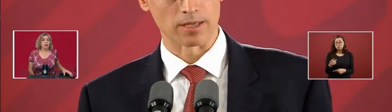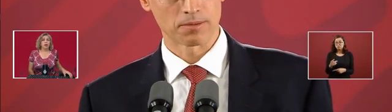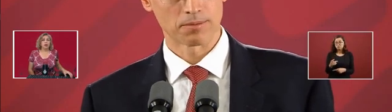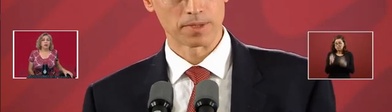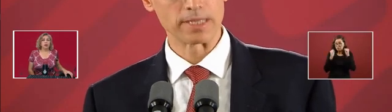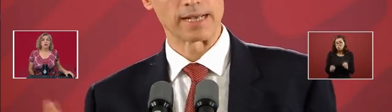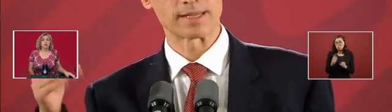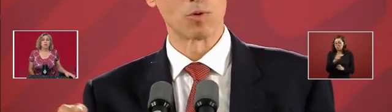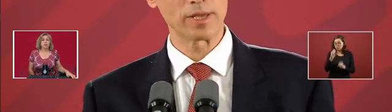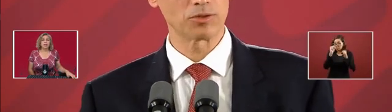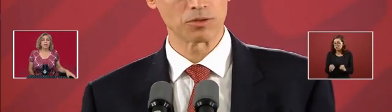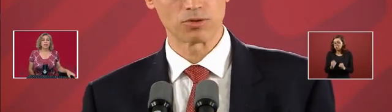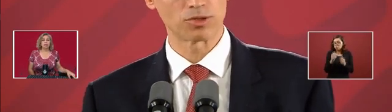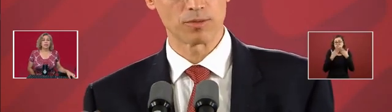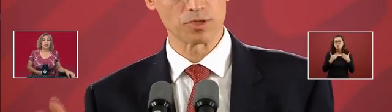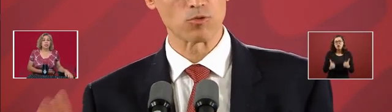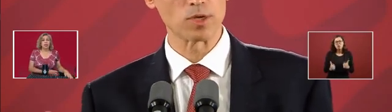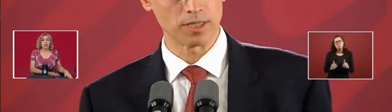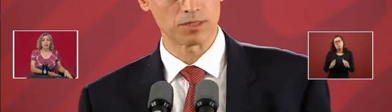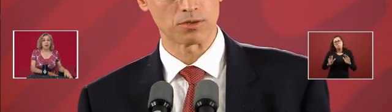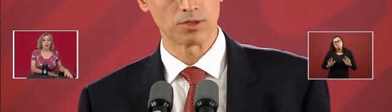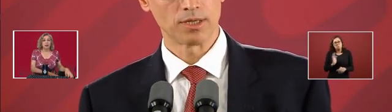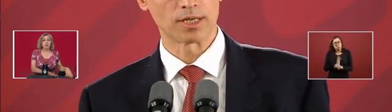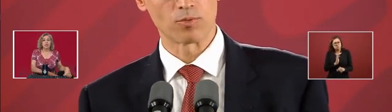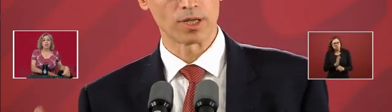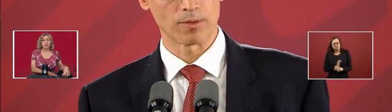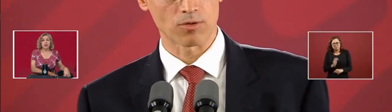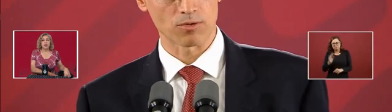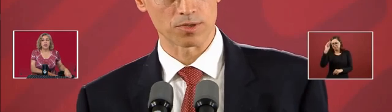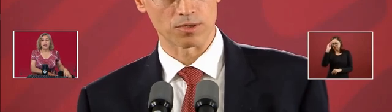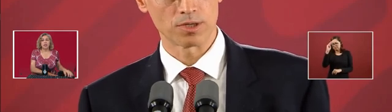federal government that they send to the...